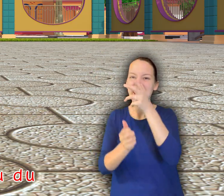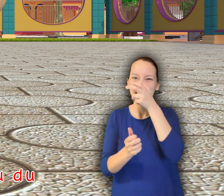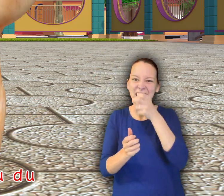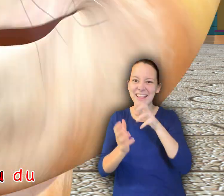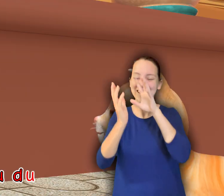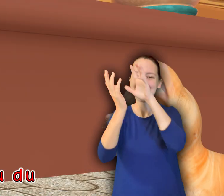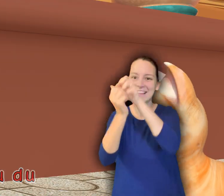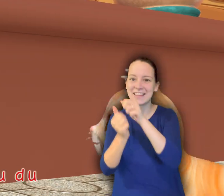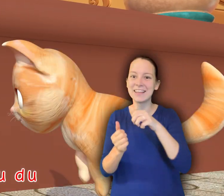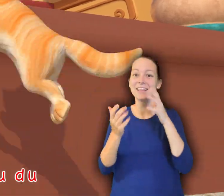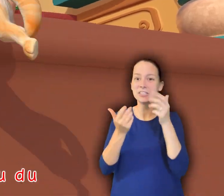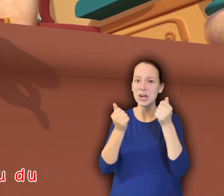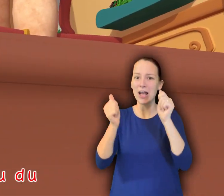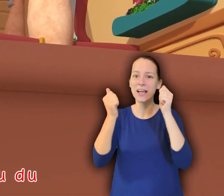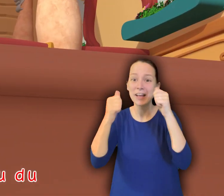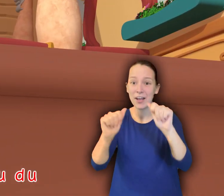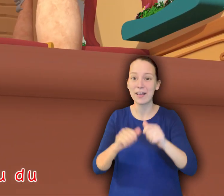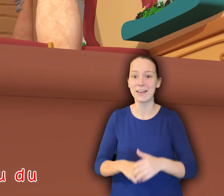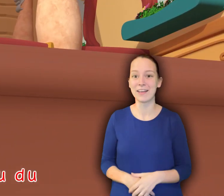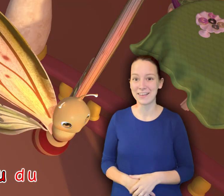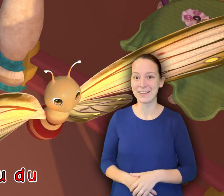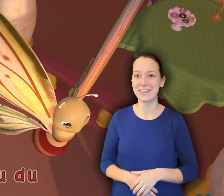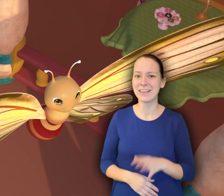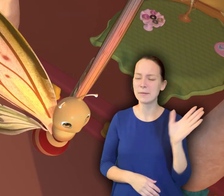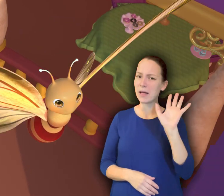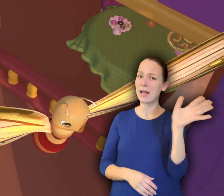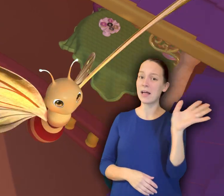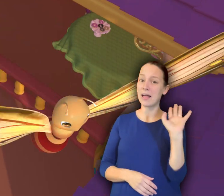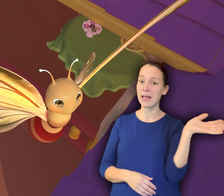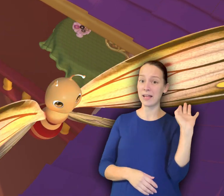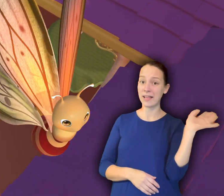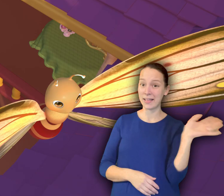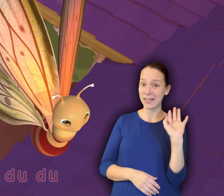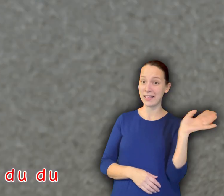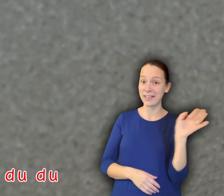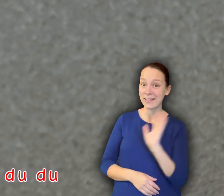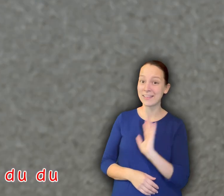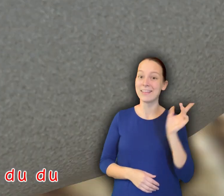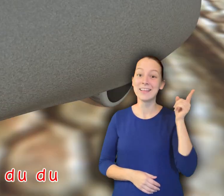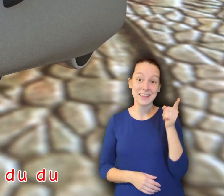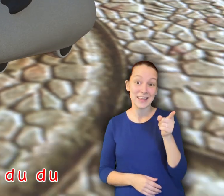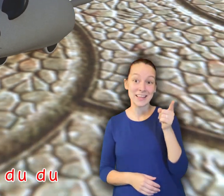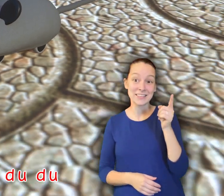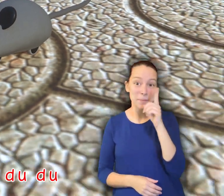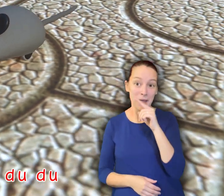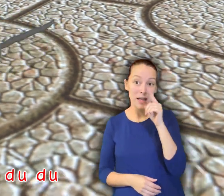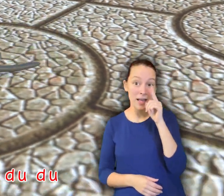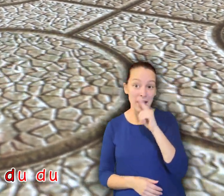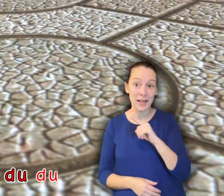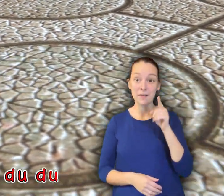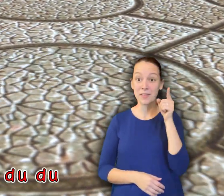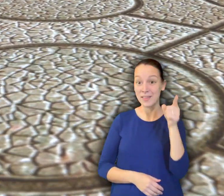fly try and try wave goodbye there's a mountain